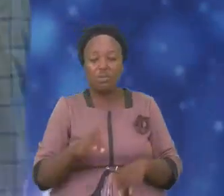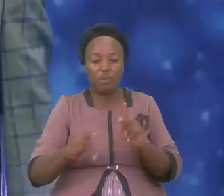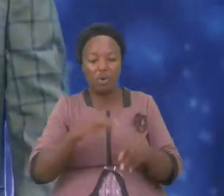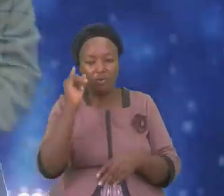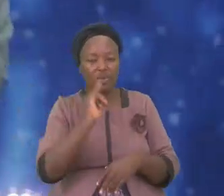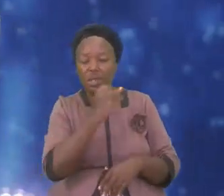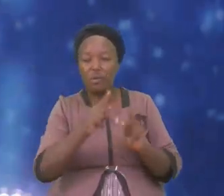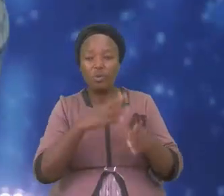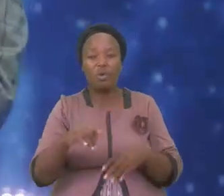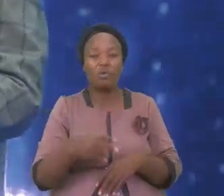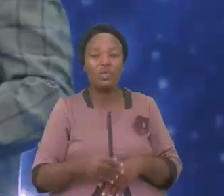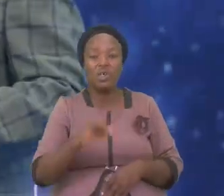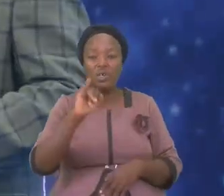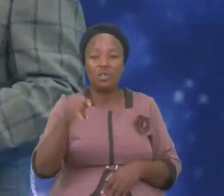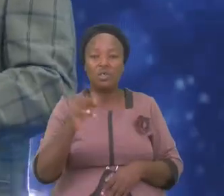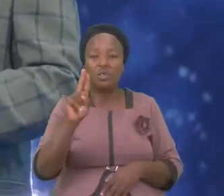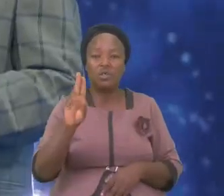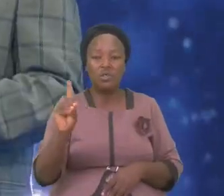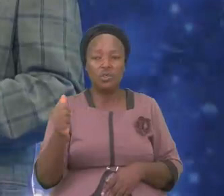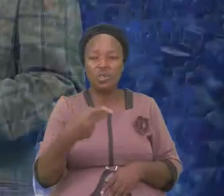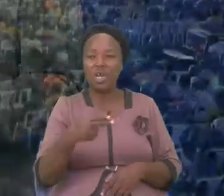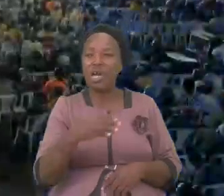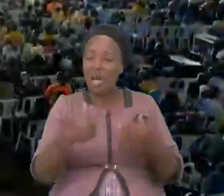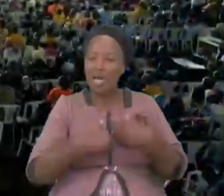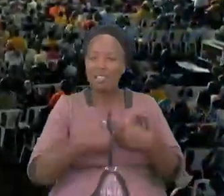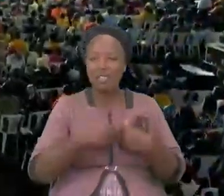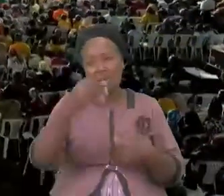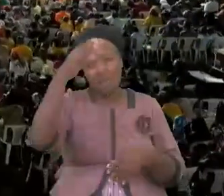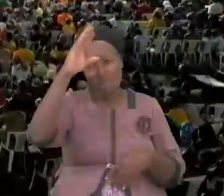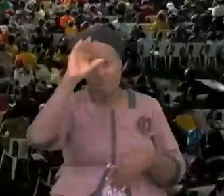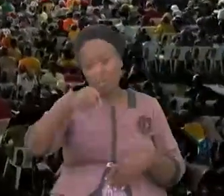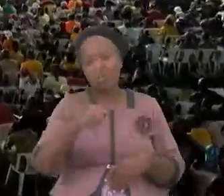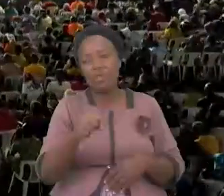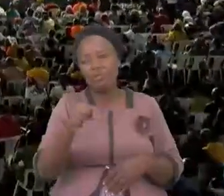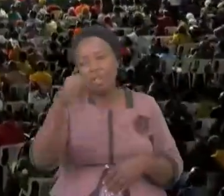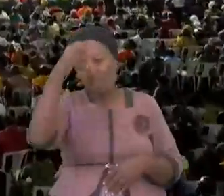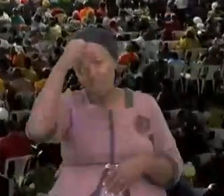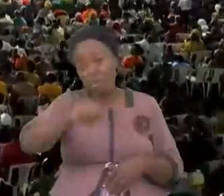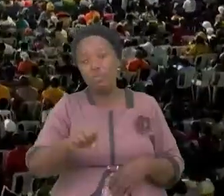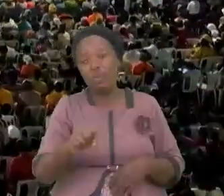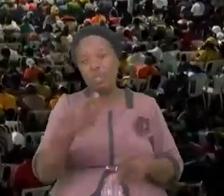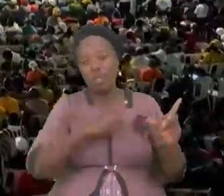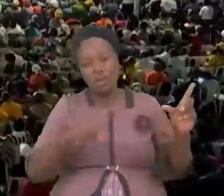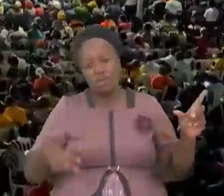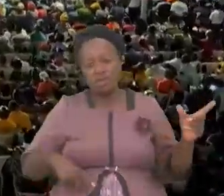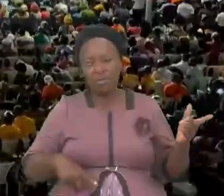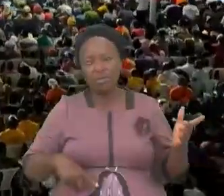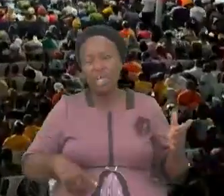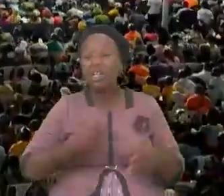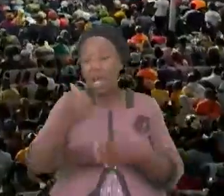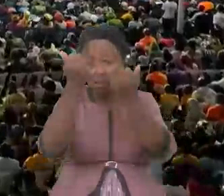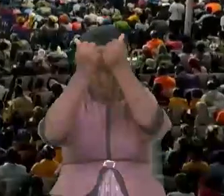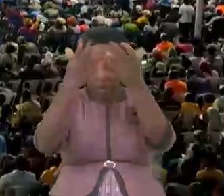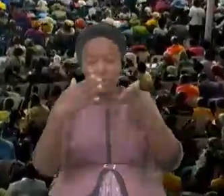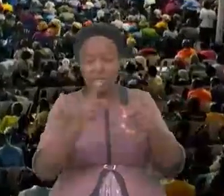disobeyed the Lord. They had gone astray. They were living like Babylon. They were living like they didn't have